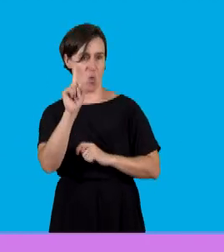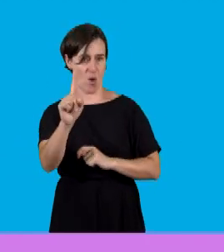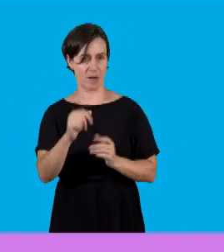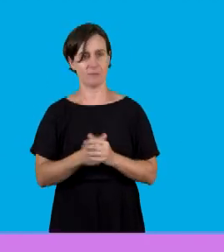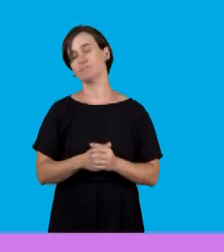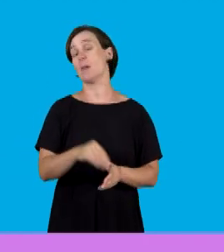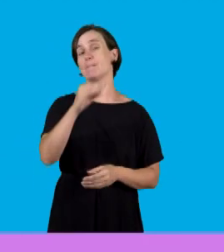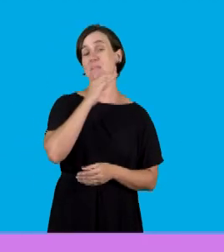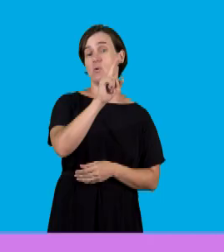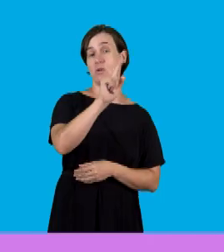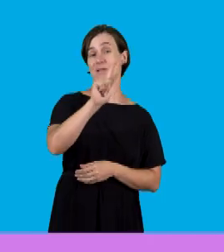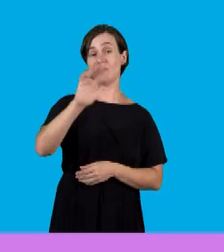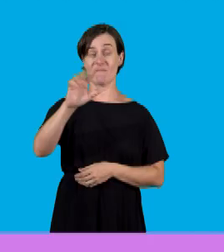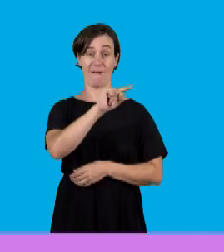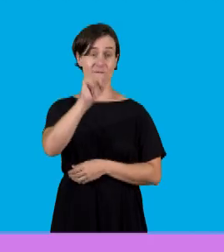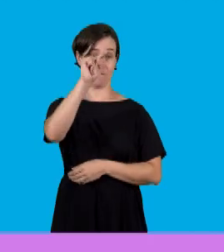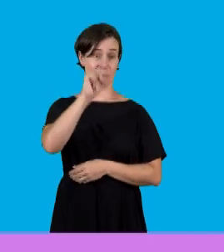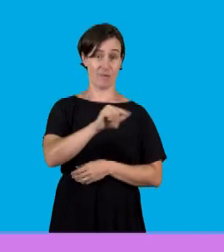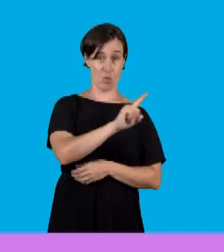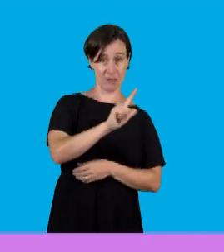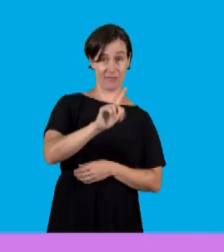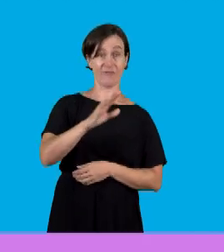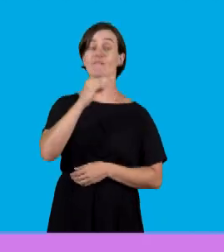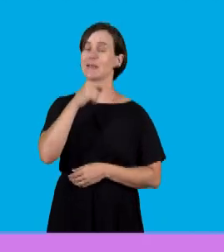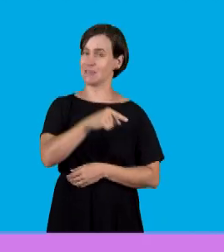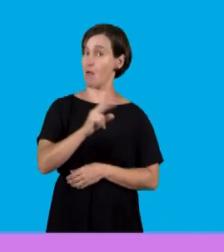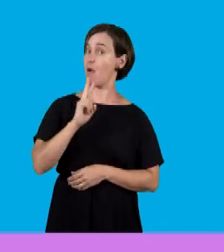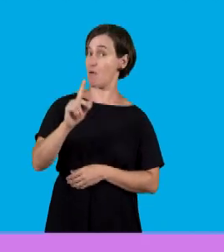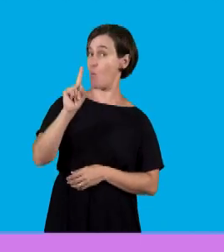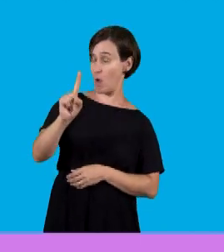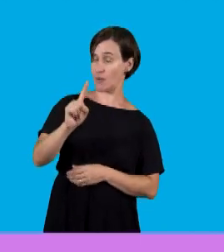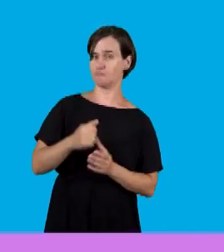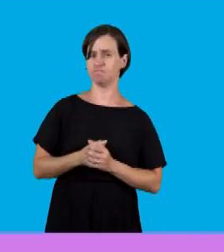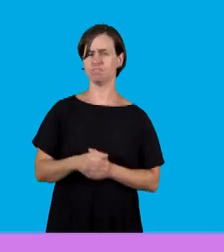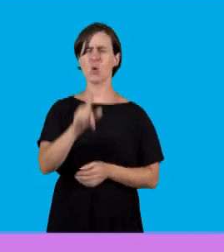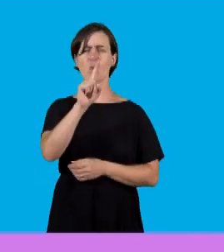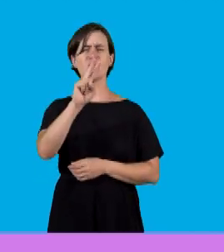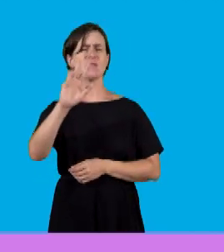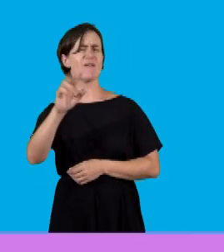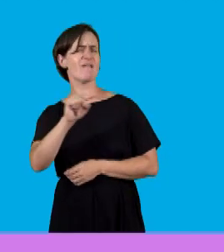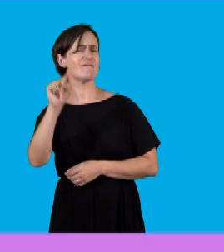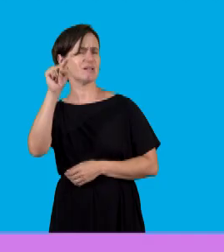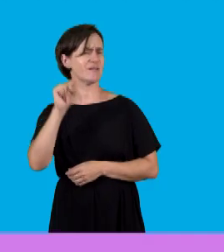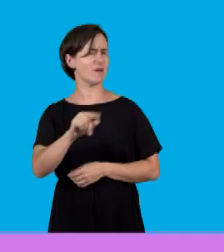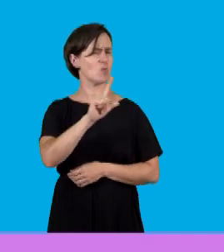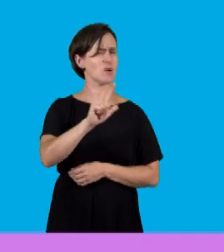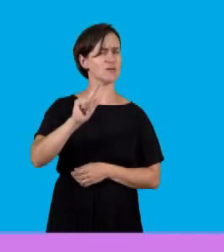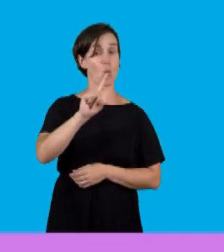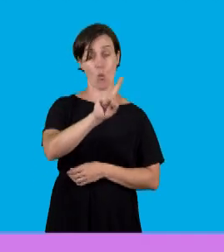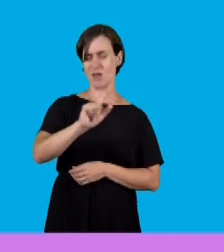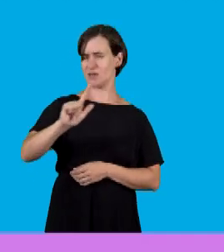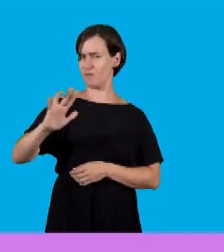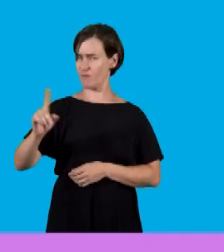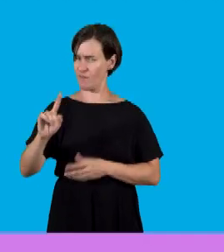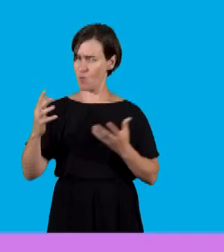by 175, and then even 125 divided by 175. So 175 divided by 175 gives us 1.